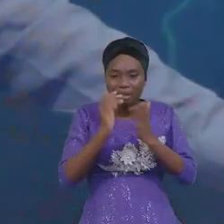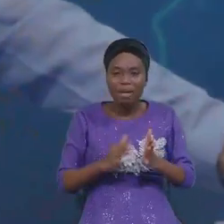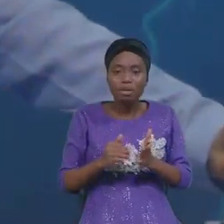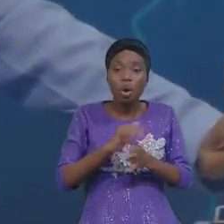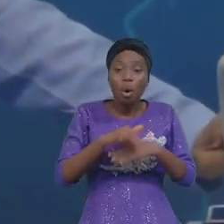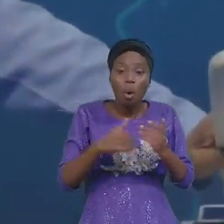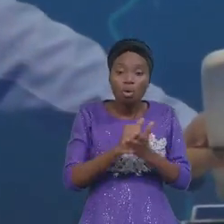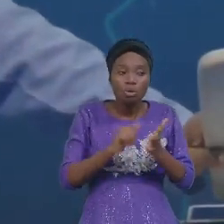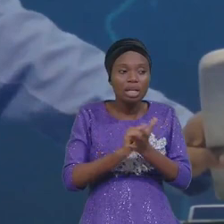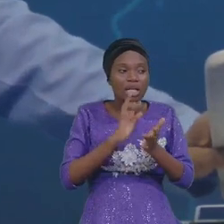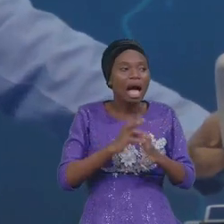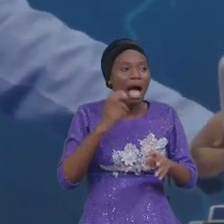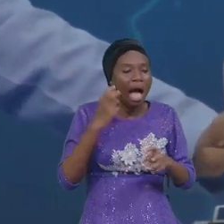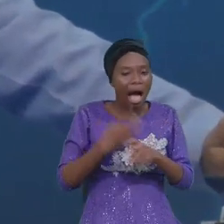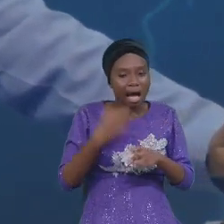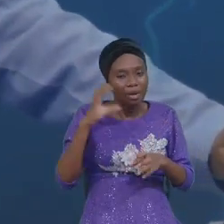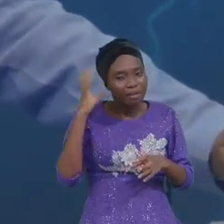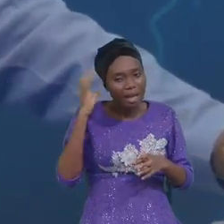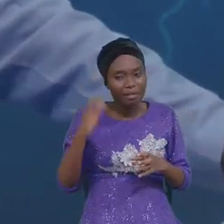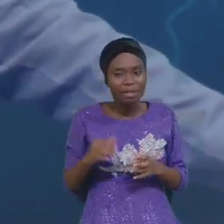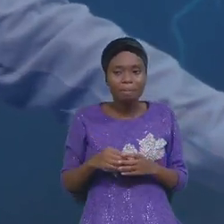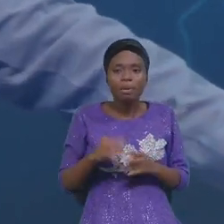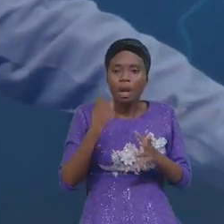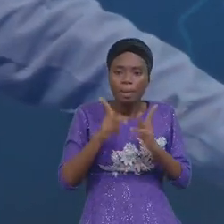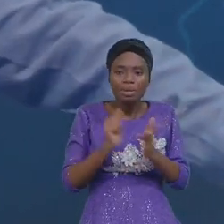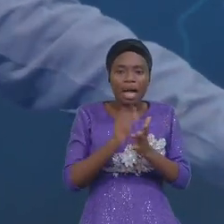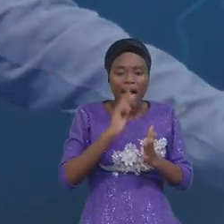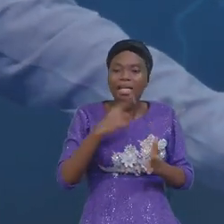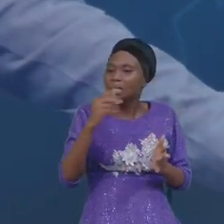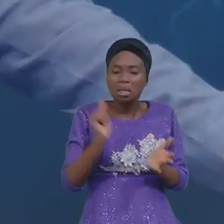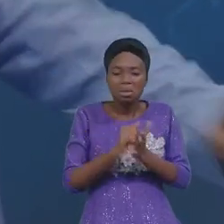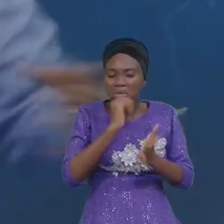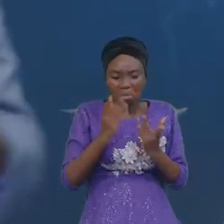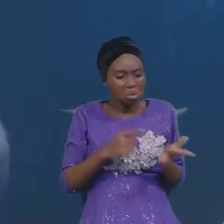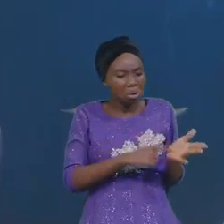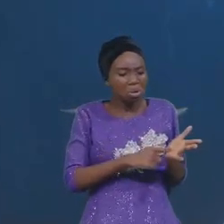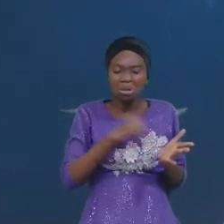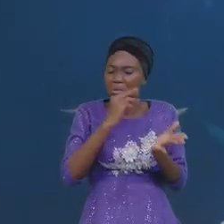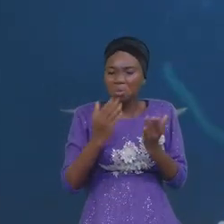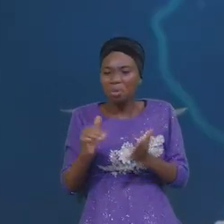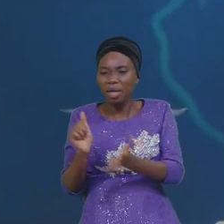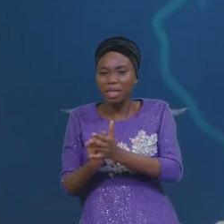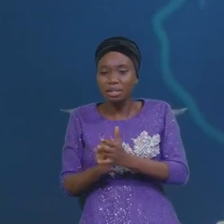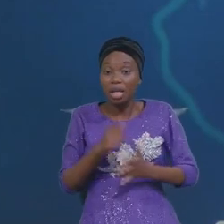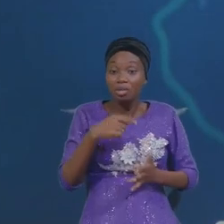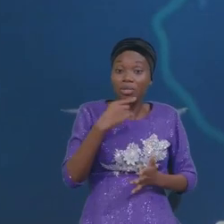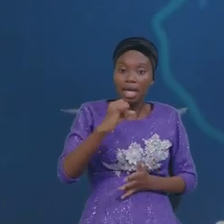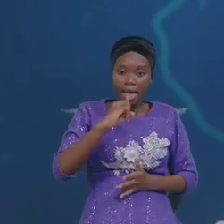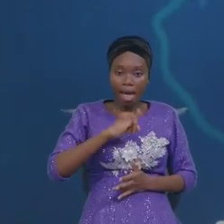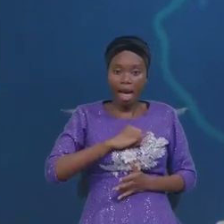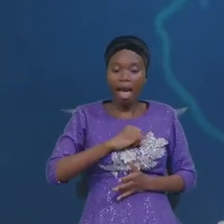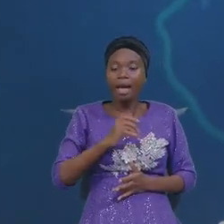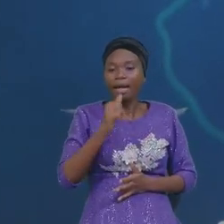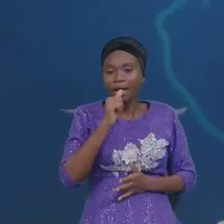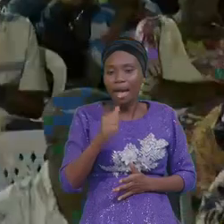hearing, all those who are saying they don't want this, they don't want that, you say, I am willing.